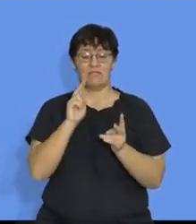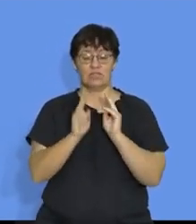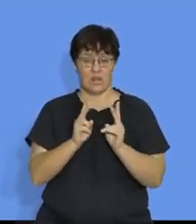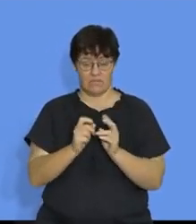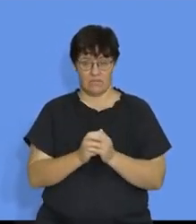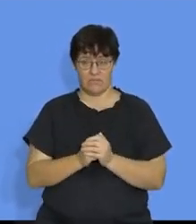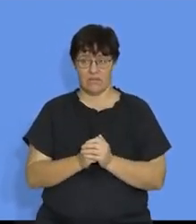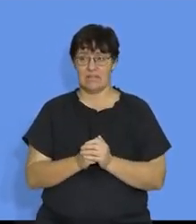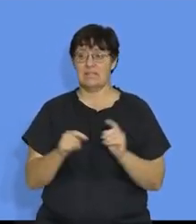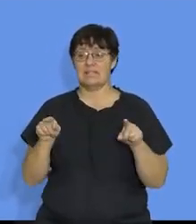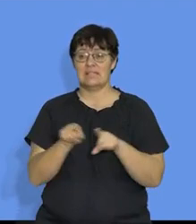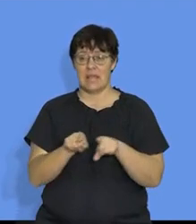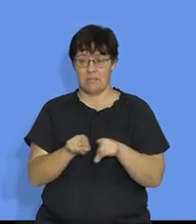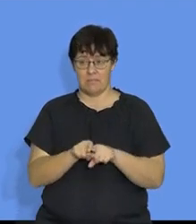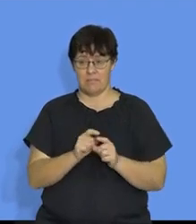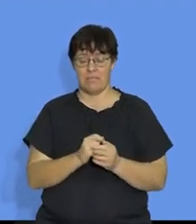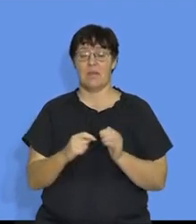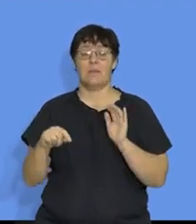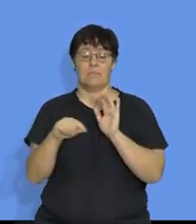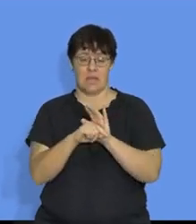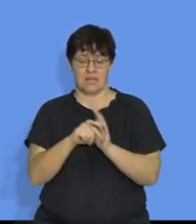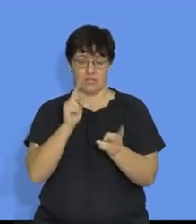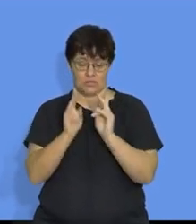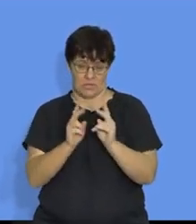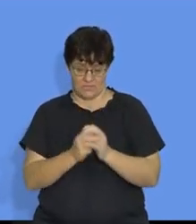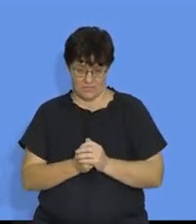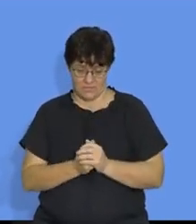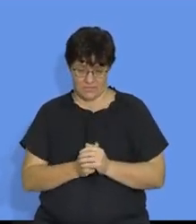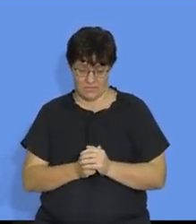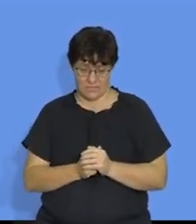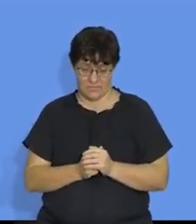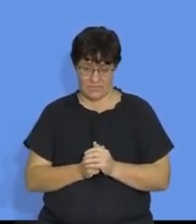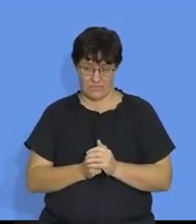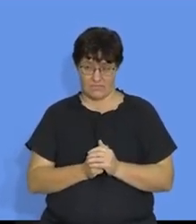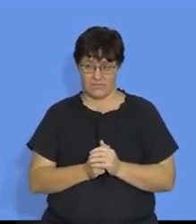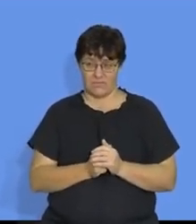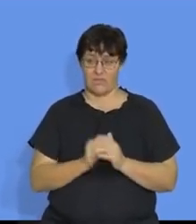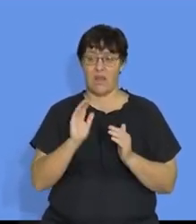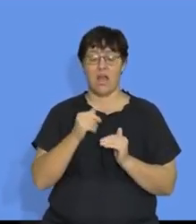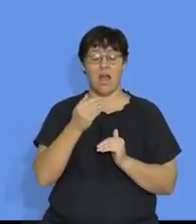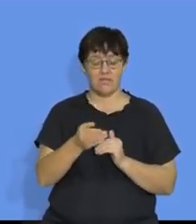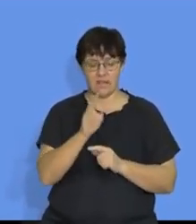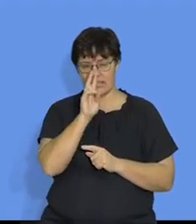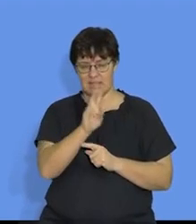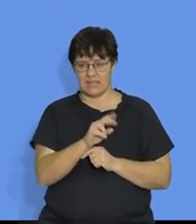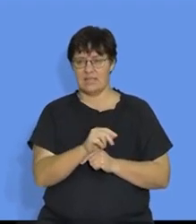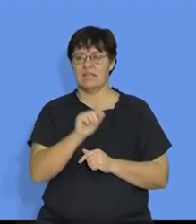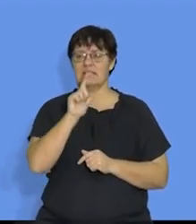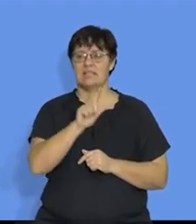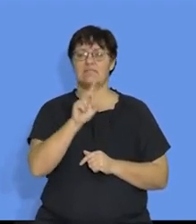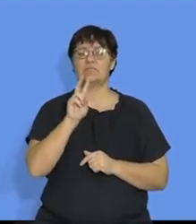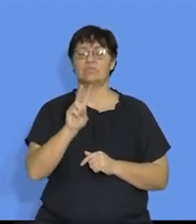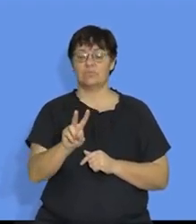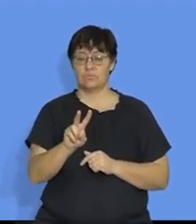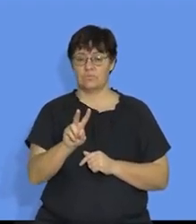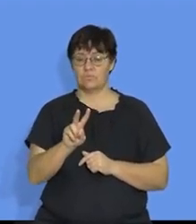the same thing as 2 minus 12. So after the negative 12, we can see that 72